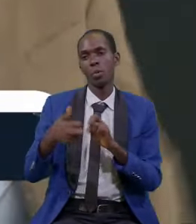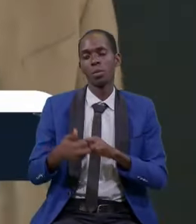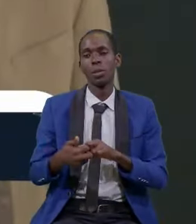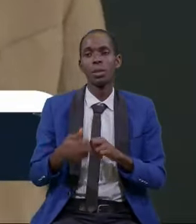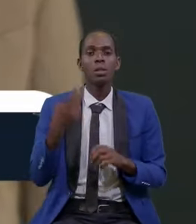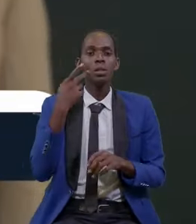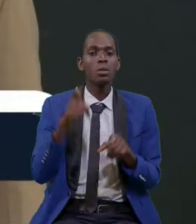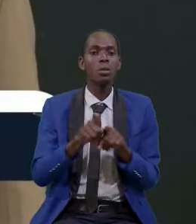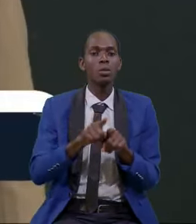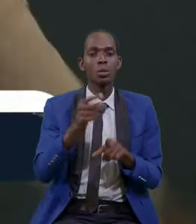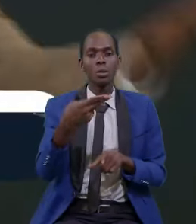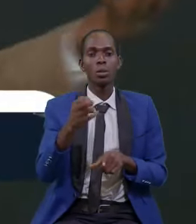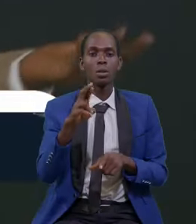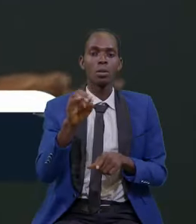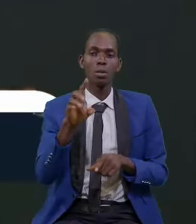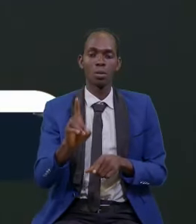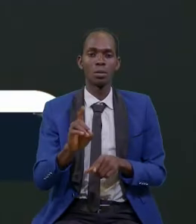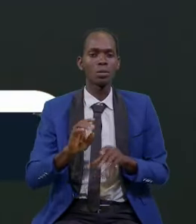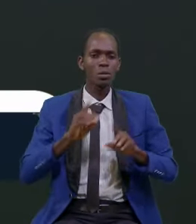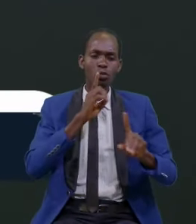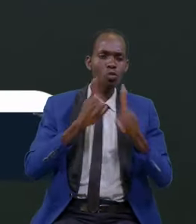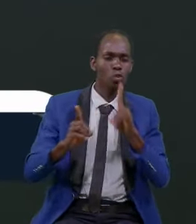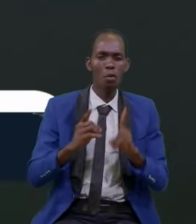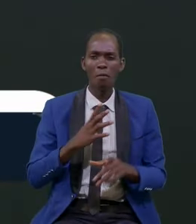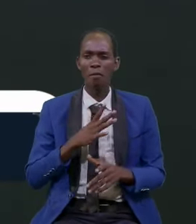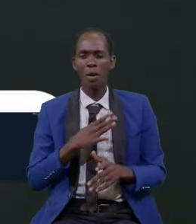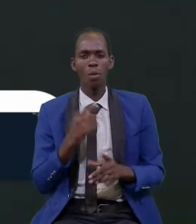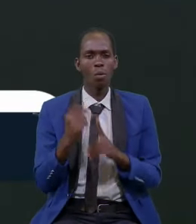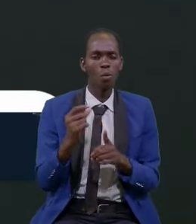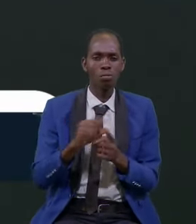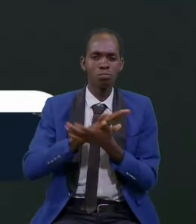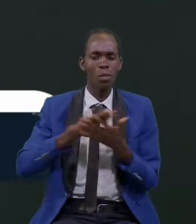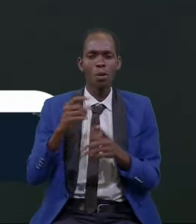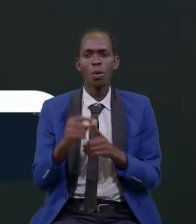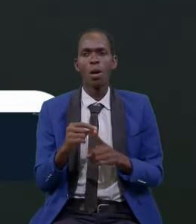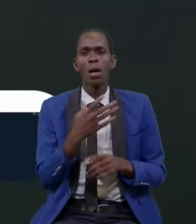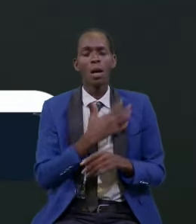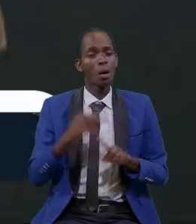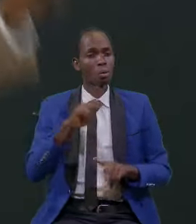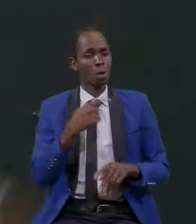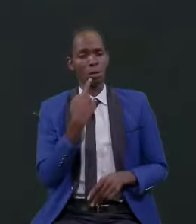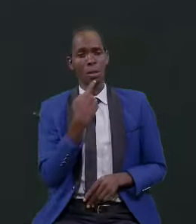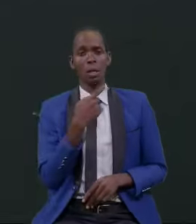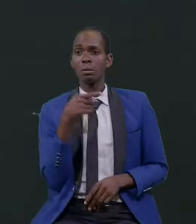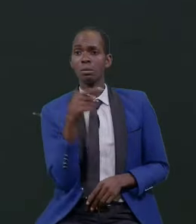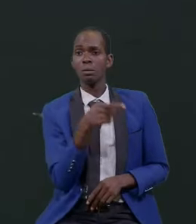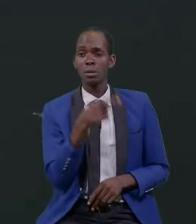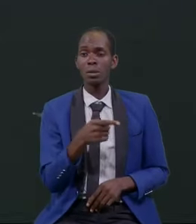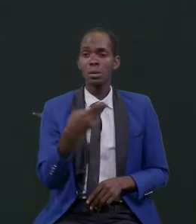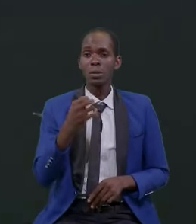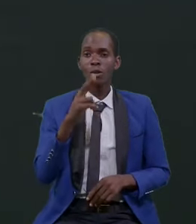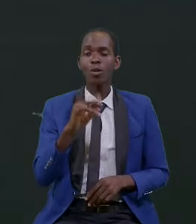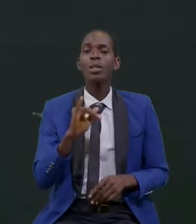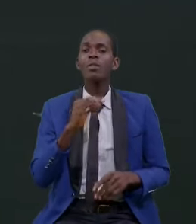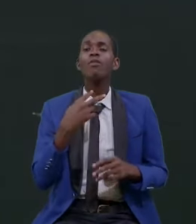a great speech, and the people said, this is the voice of a God, not the voice